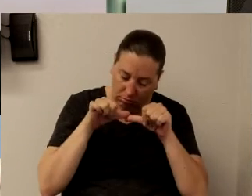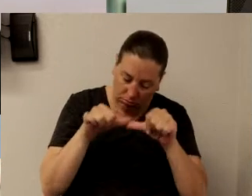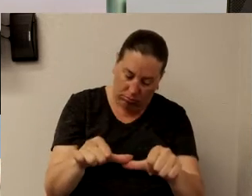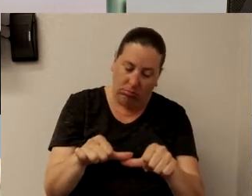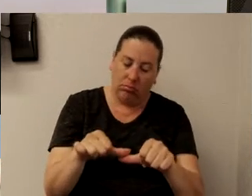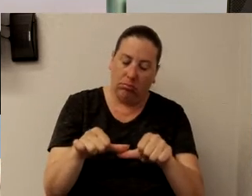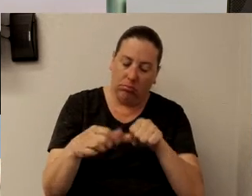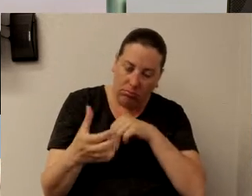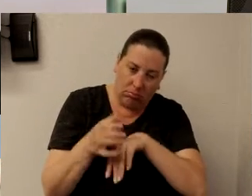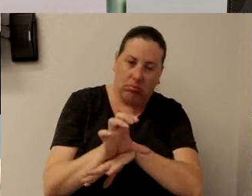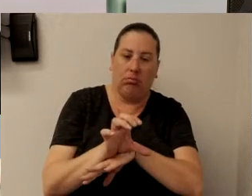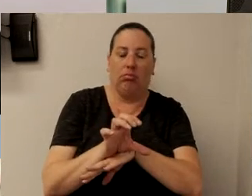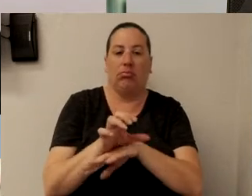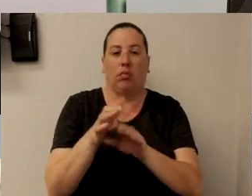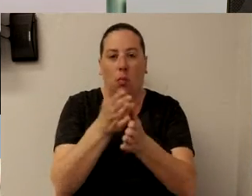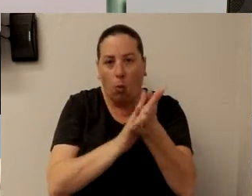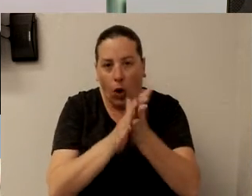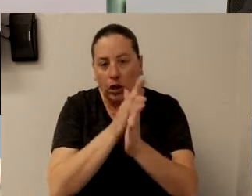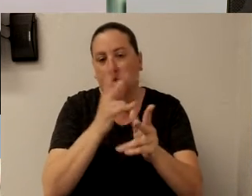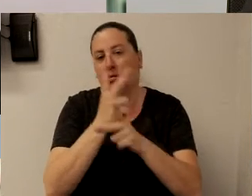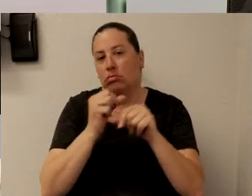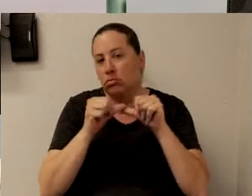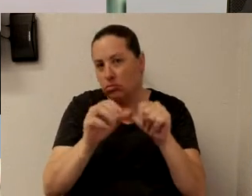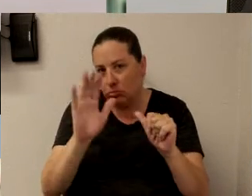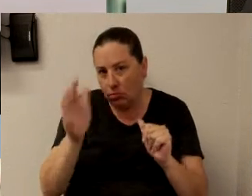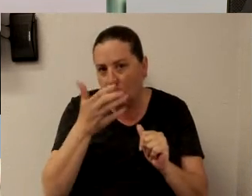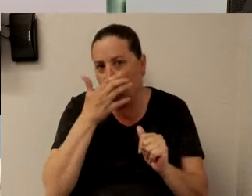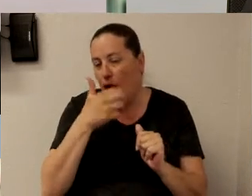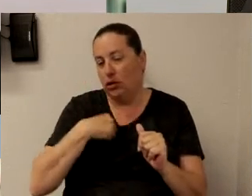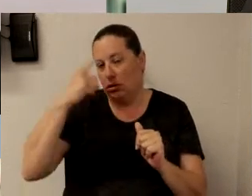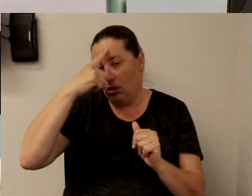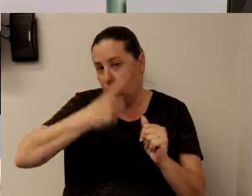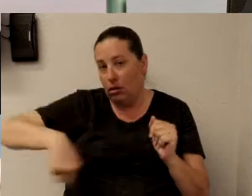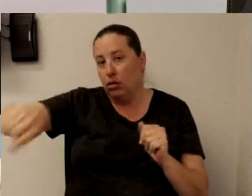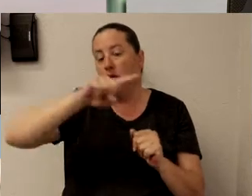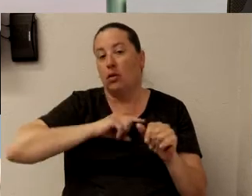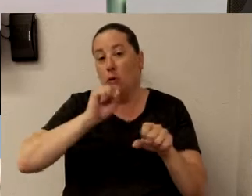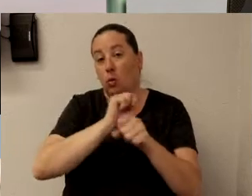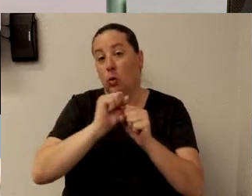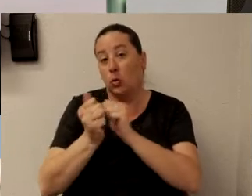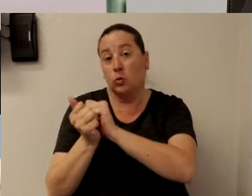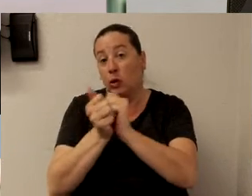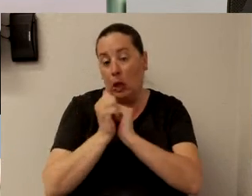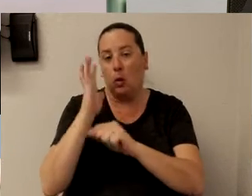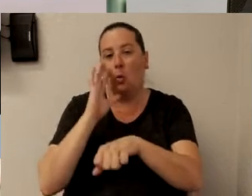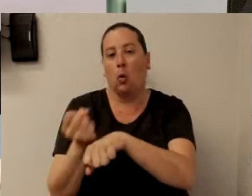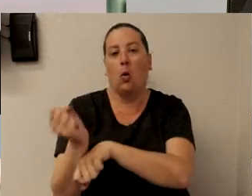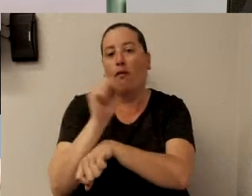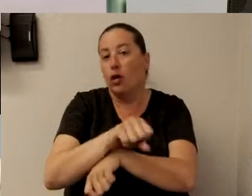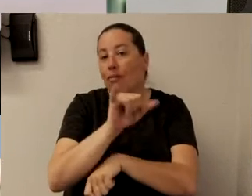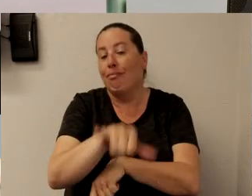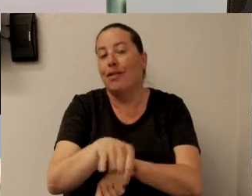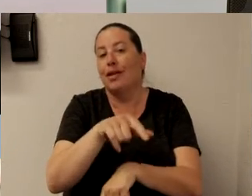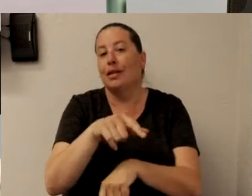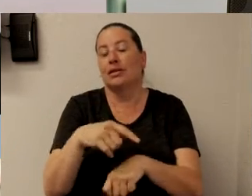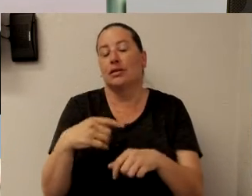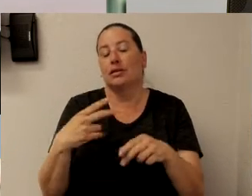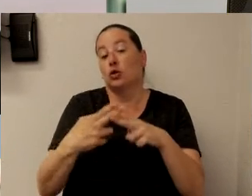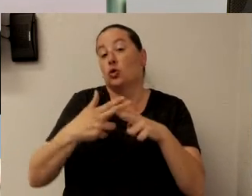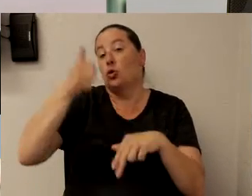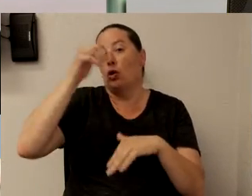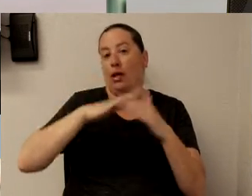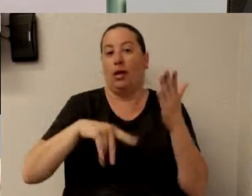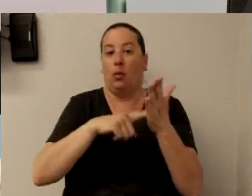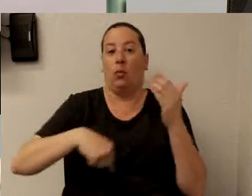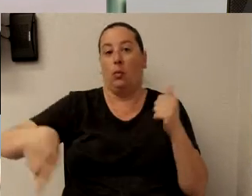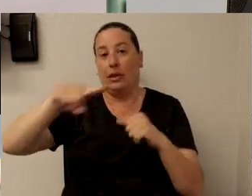this, I think, altogether, we're going to overcome this thing, and ideally sooner than we had all expected to.